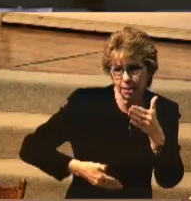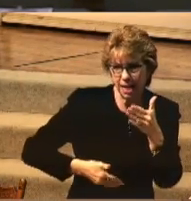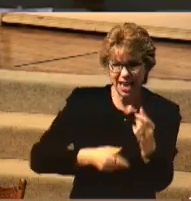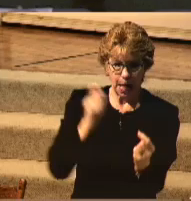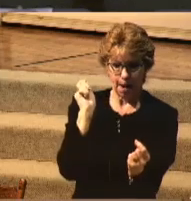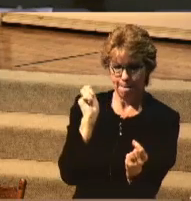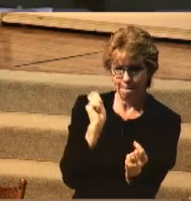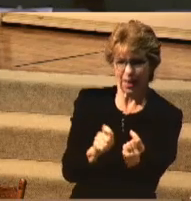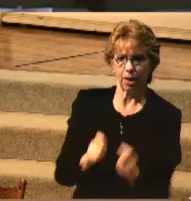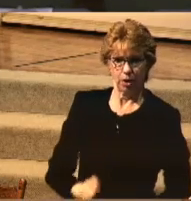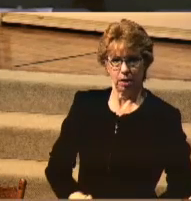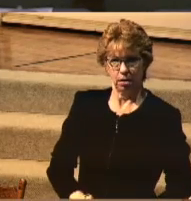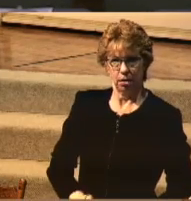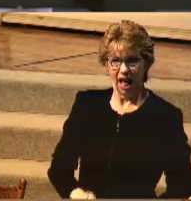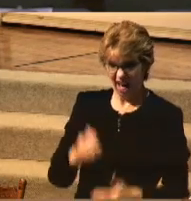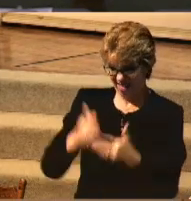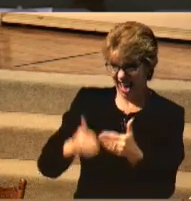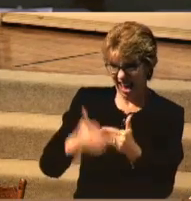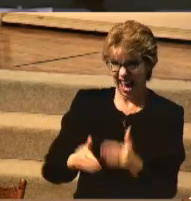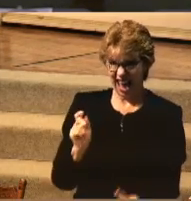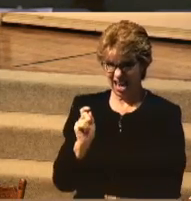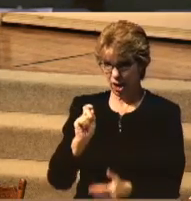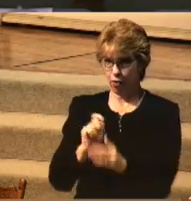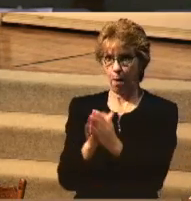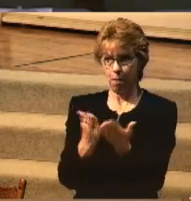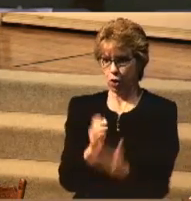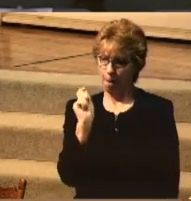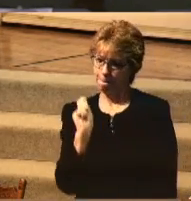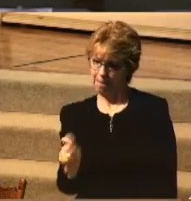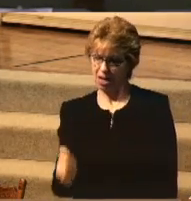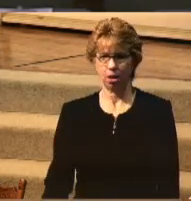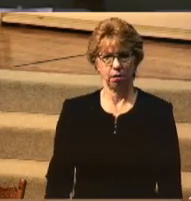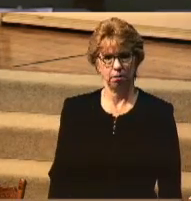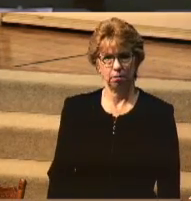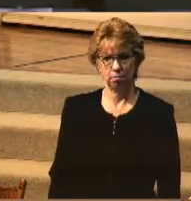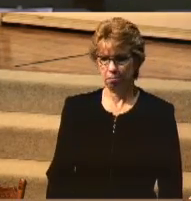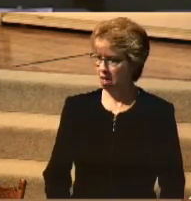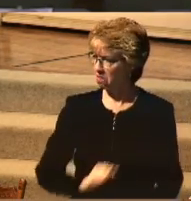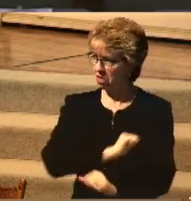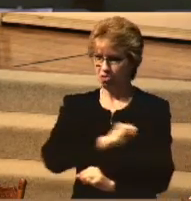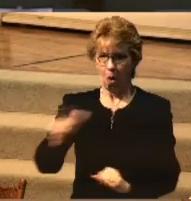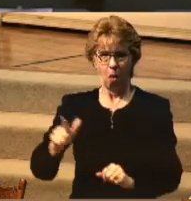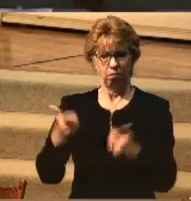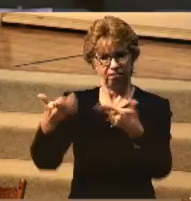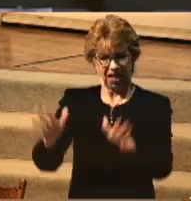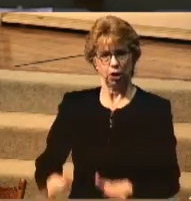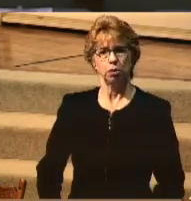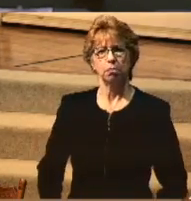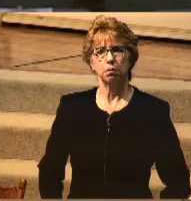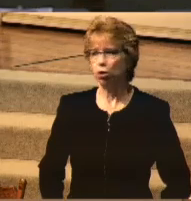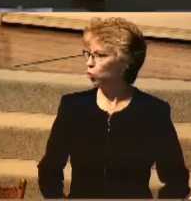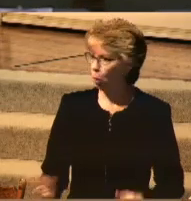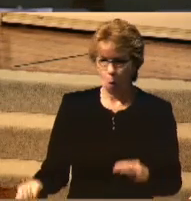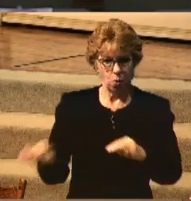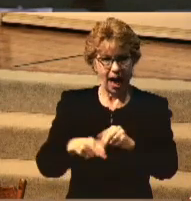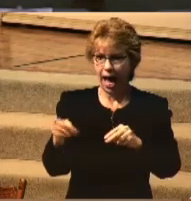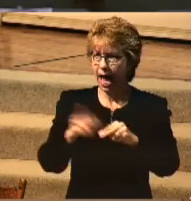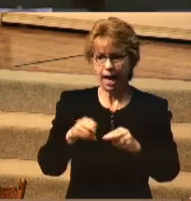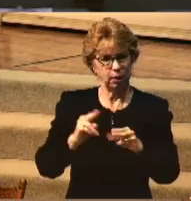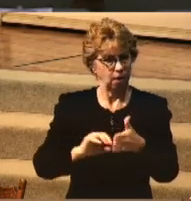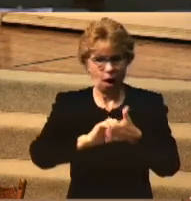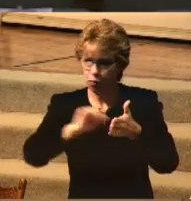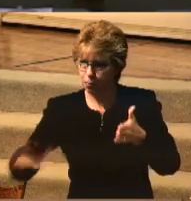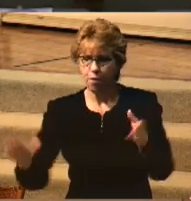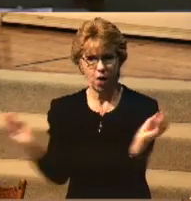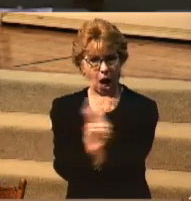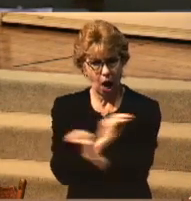at the end of the last chapter, at the end of the last book, and he said, "This is it. This is all. Don't add anything more to it." I'm thankful